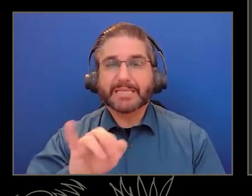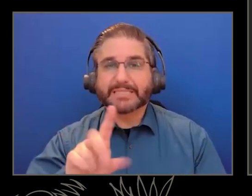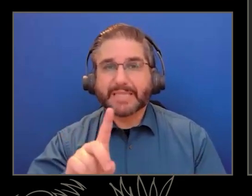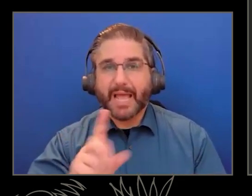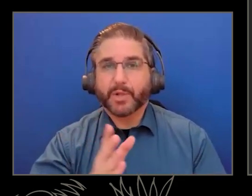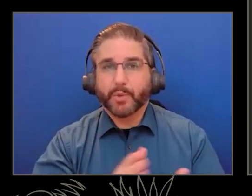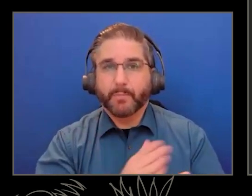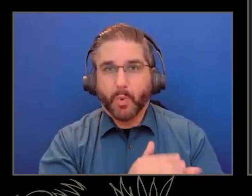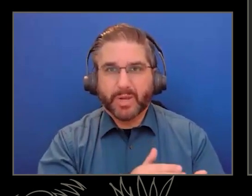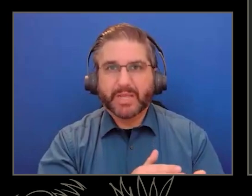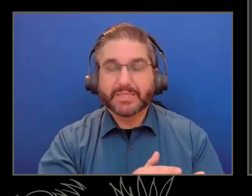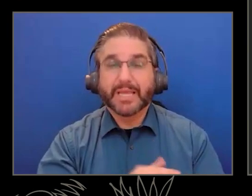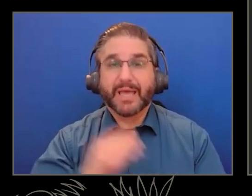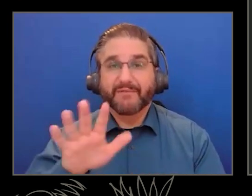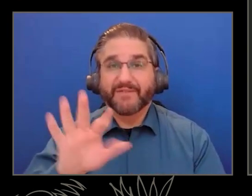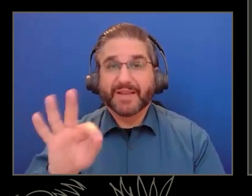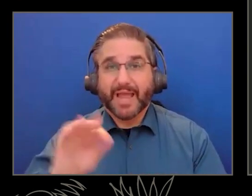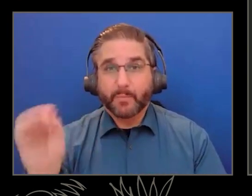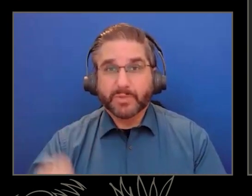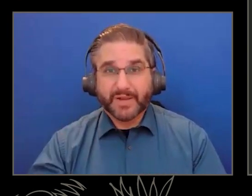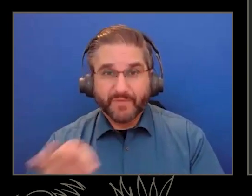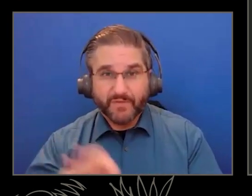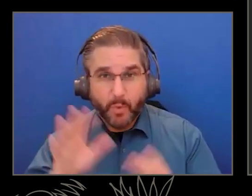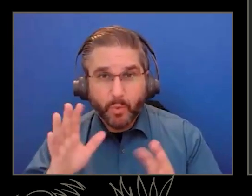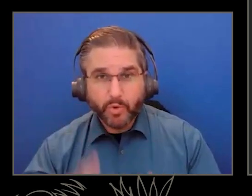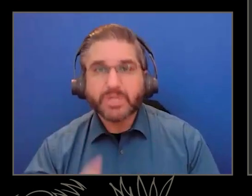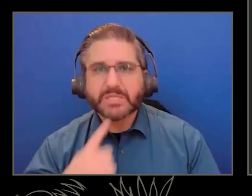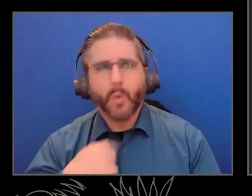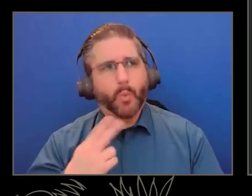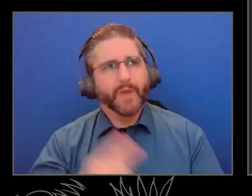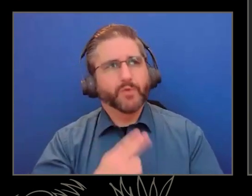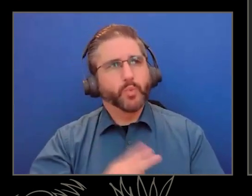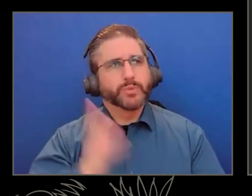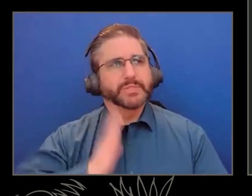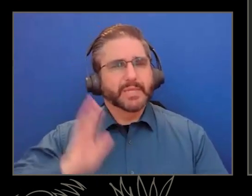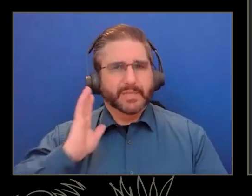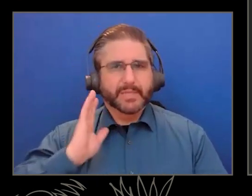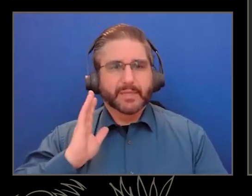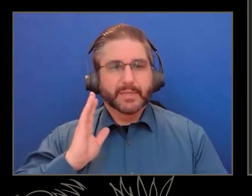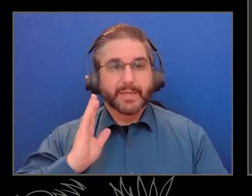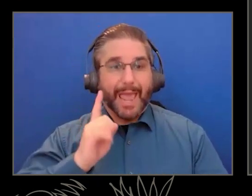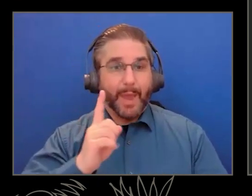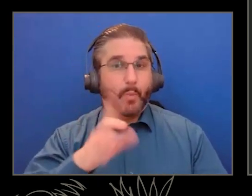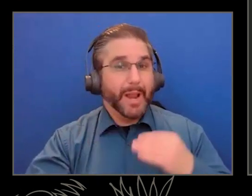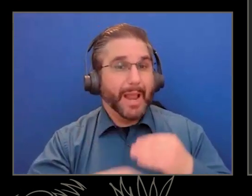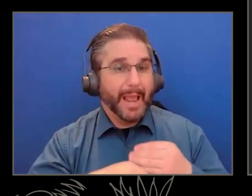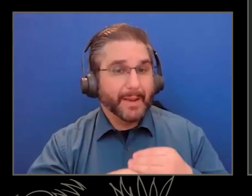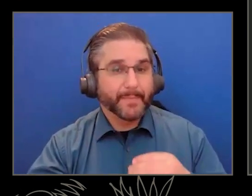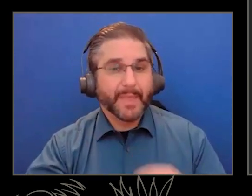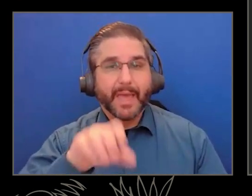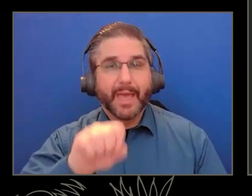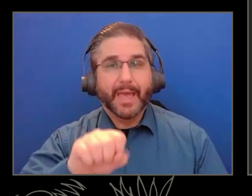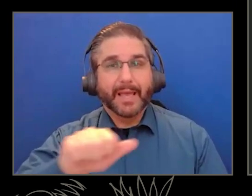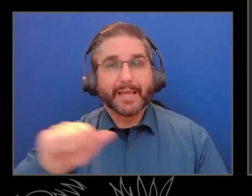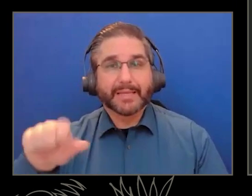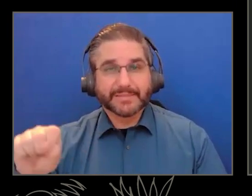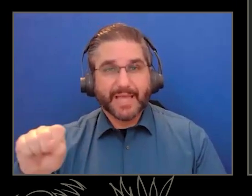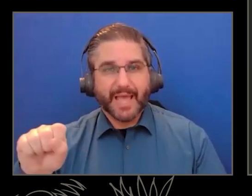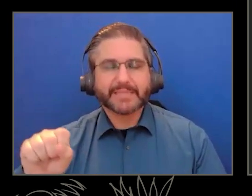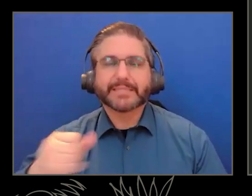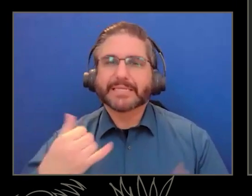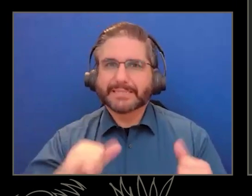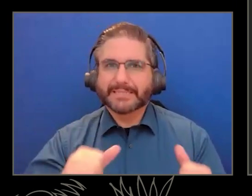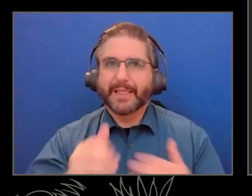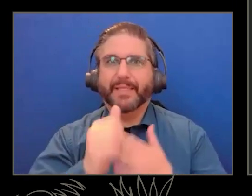see that 59% of voters in that category say they've used it. And as a bonus, Sass is still very much the leader